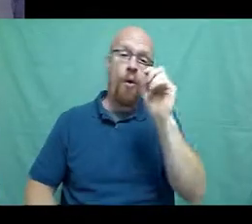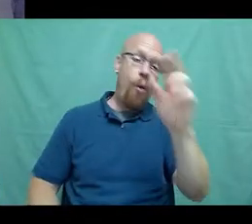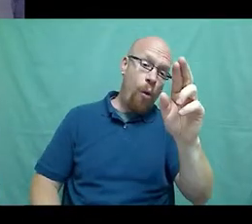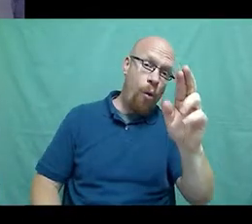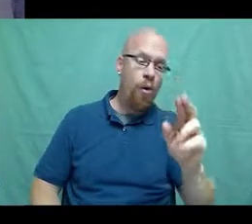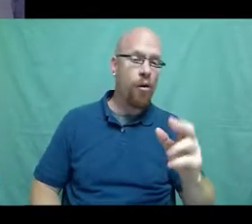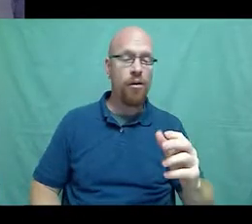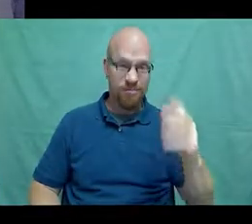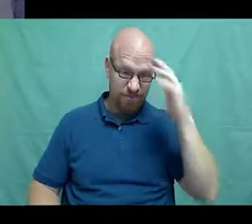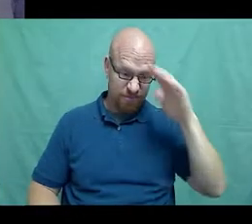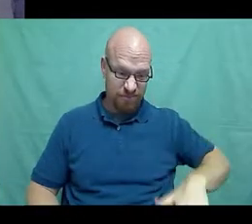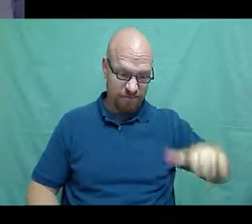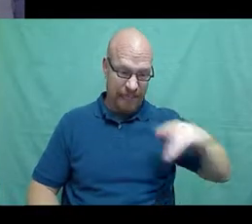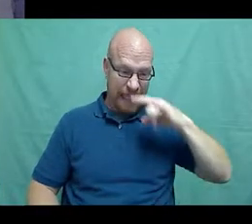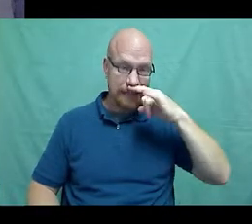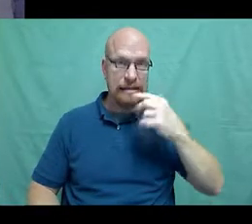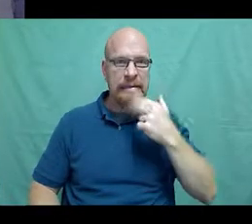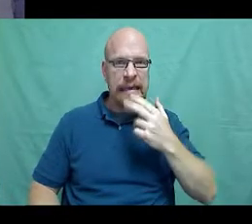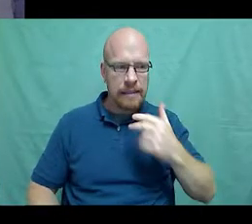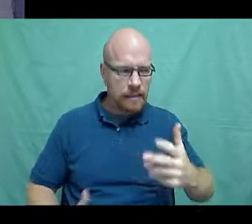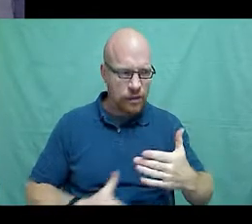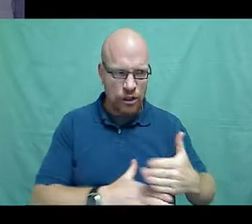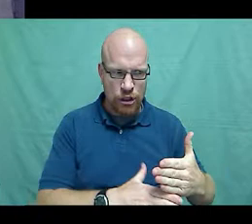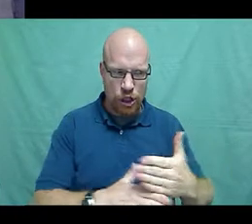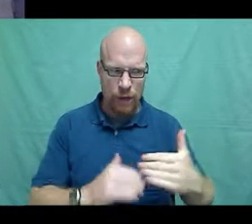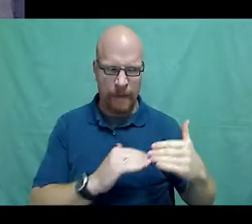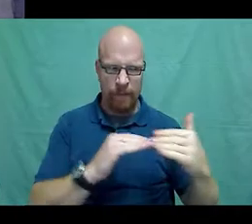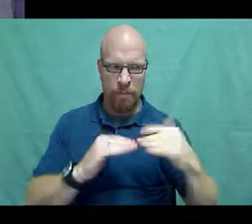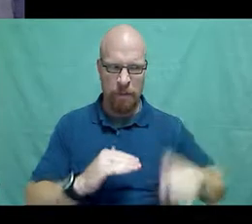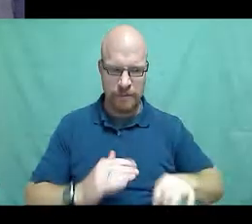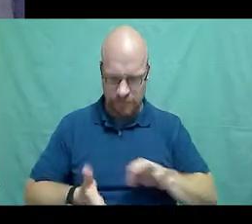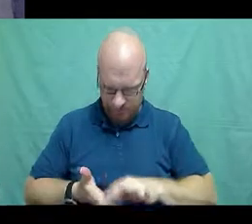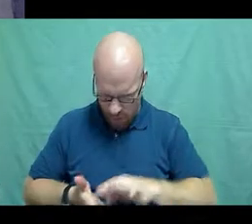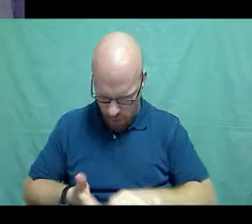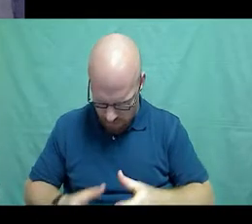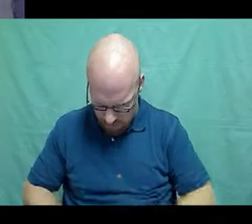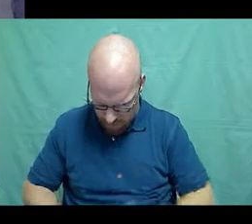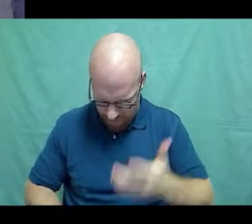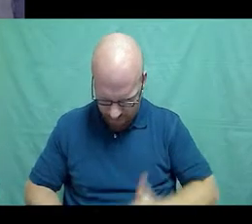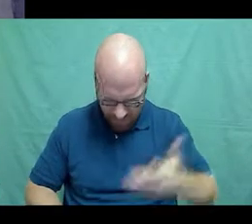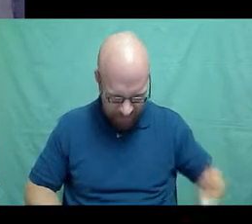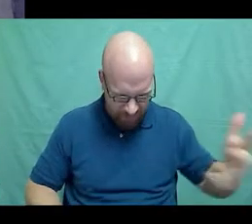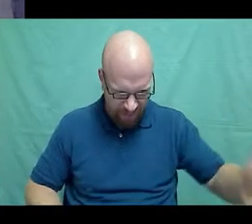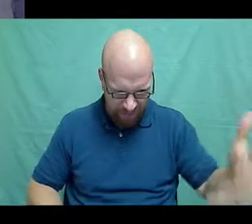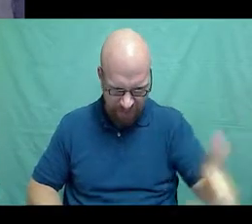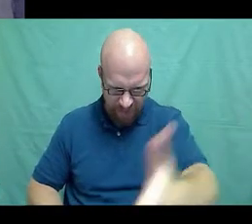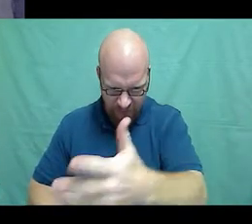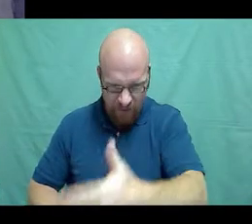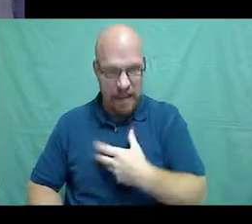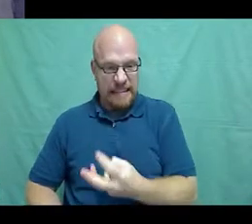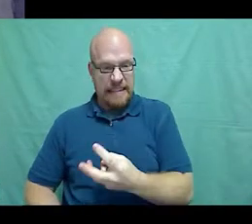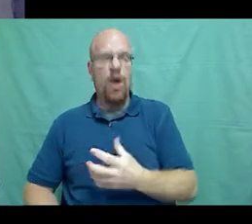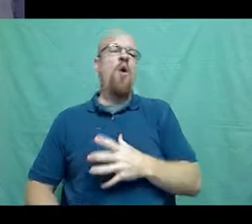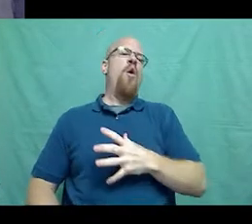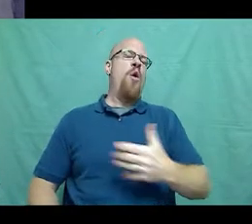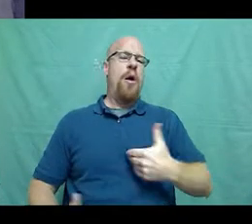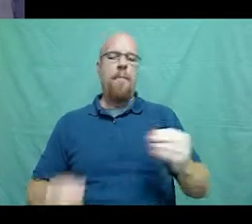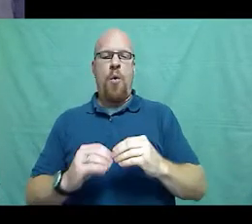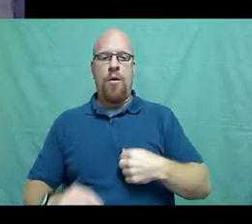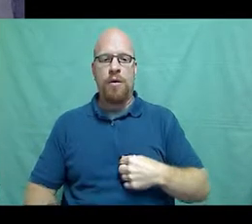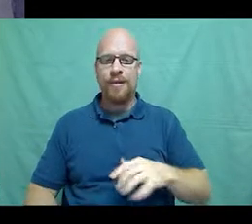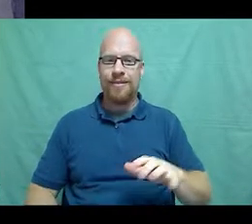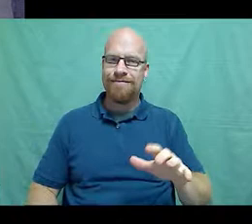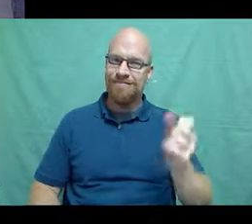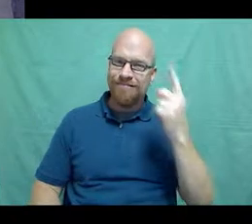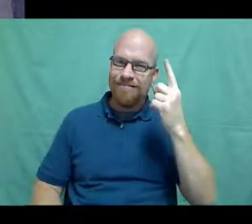certain condition. Oh, and of course, kids, you have to share your candy evenly. If we all have 5, maybe